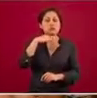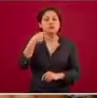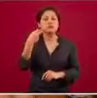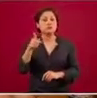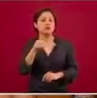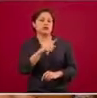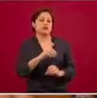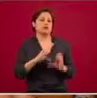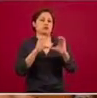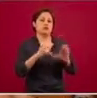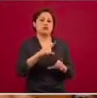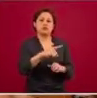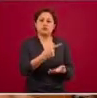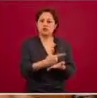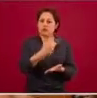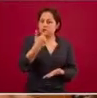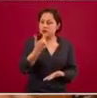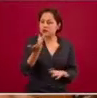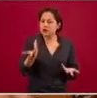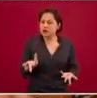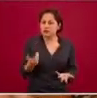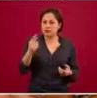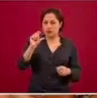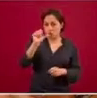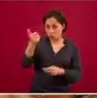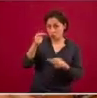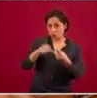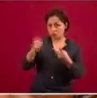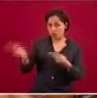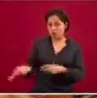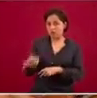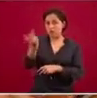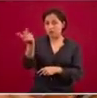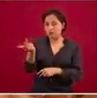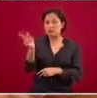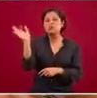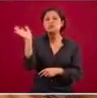the state of this beer industry? Is this really necessary?